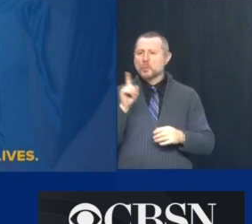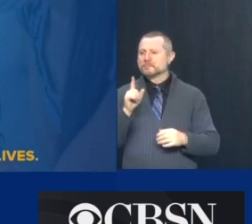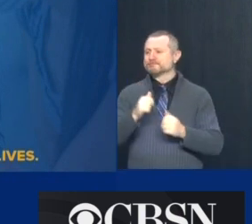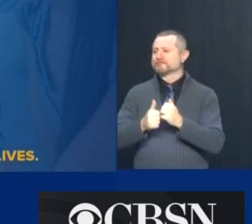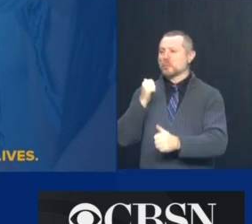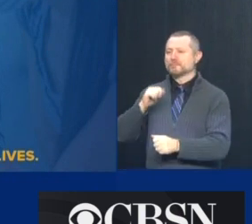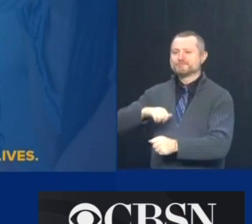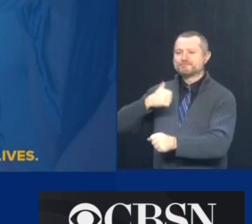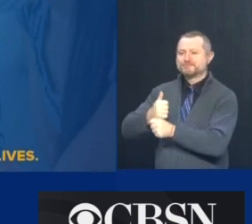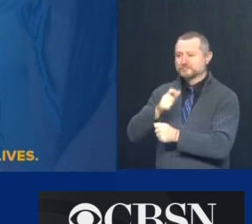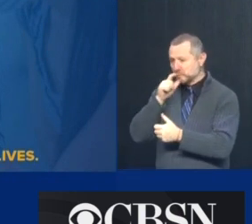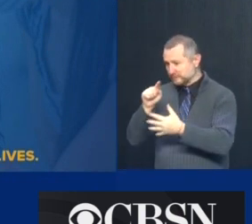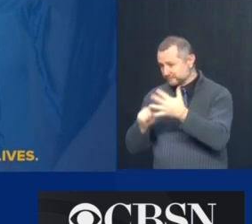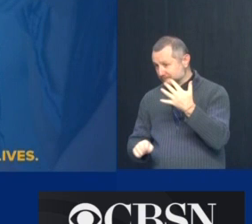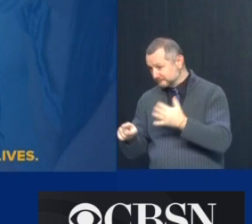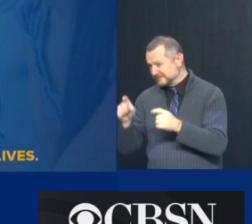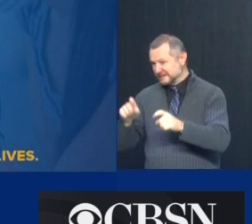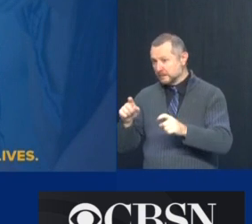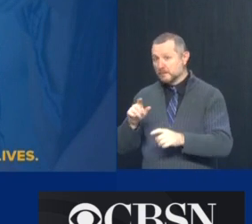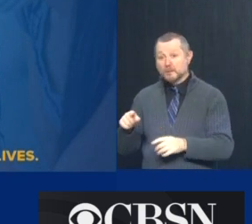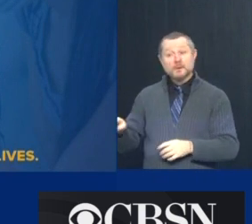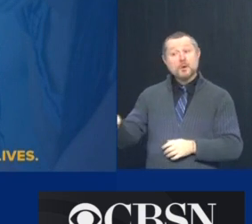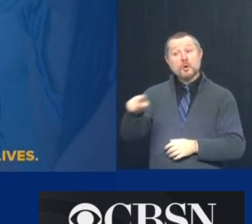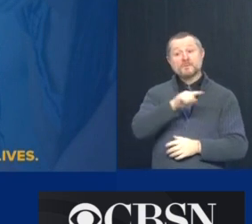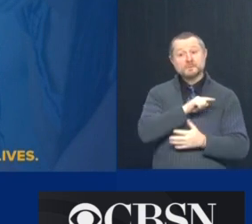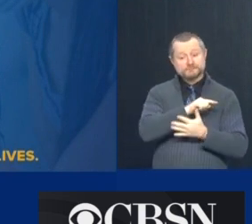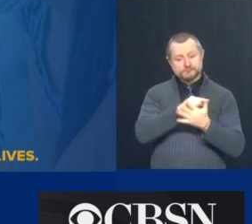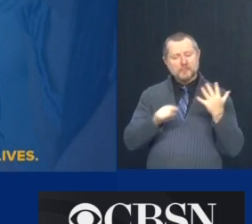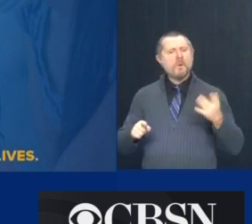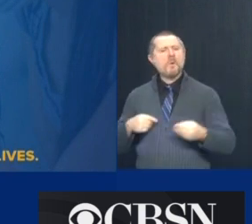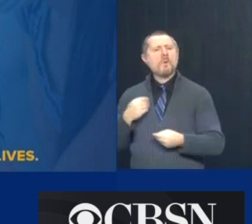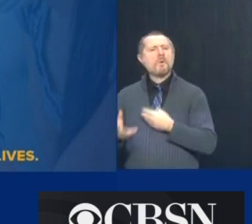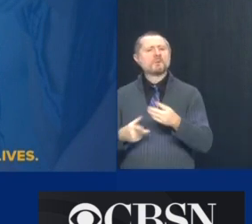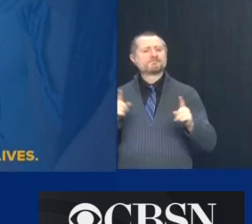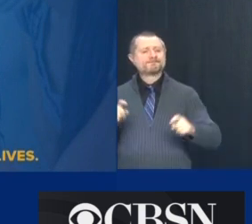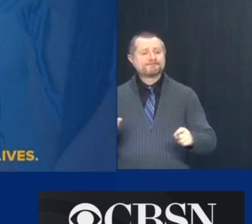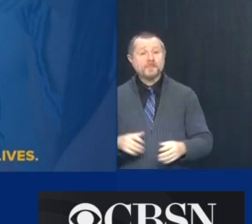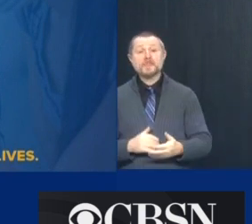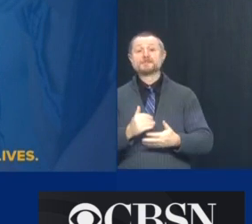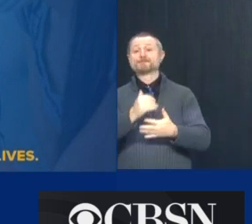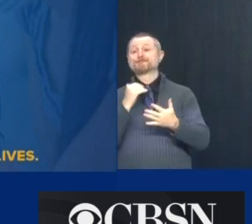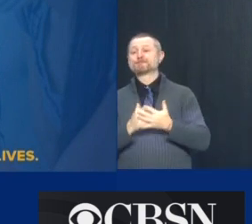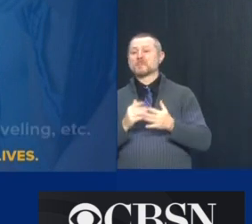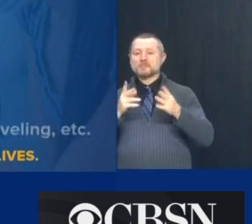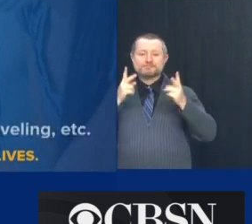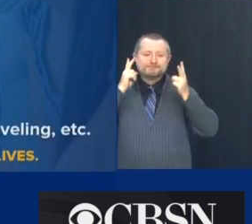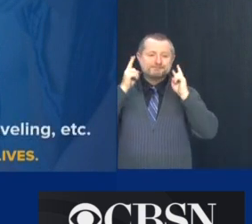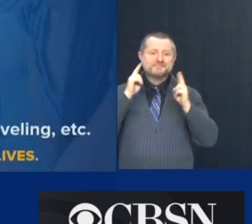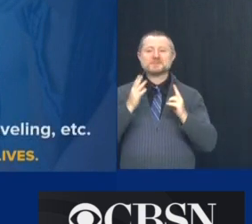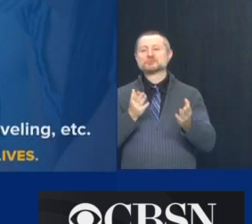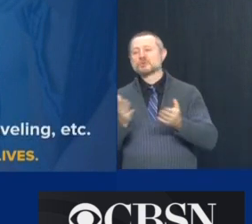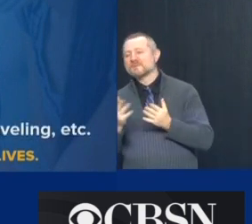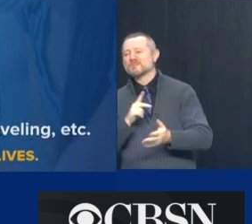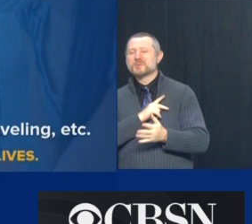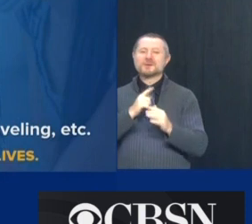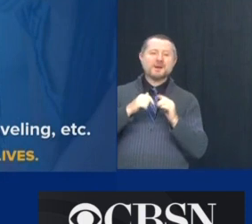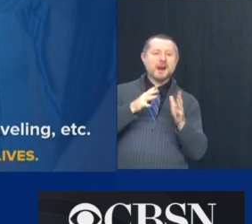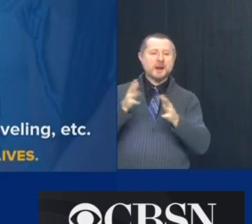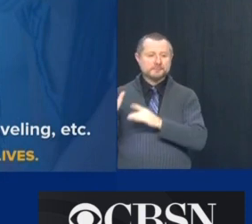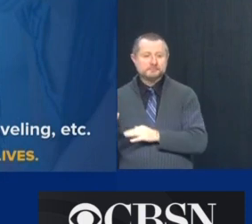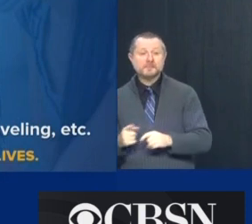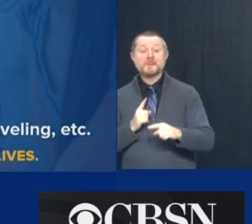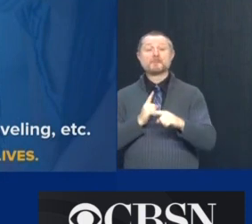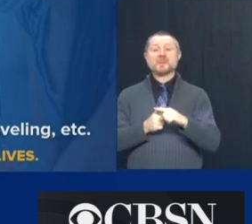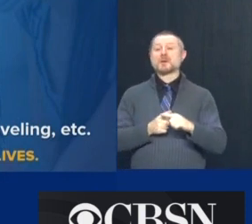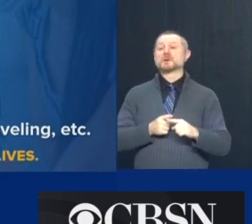protocol that they have to be tested. We have to test the personal services protocols. And you have